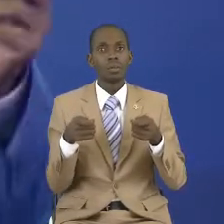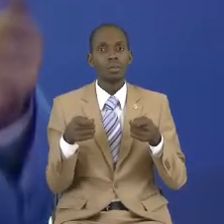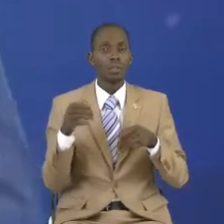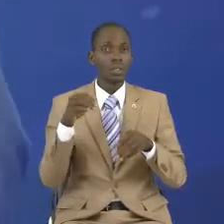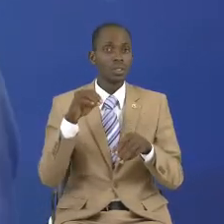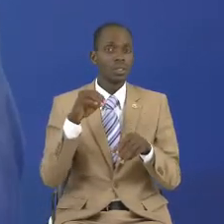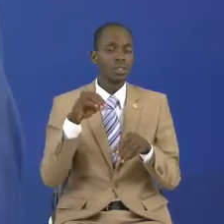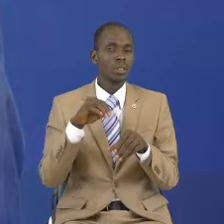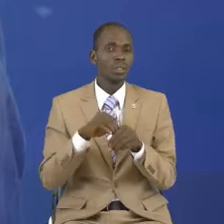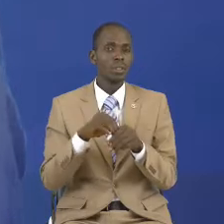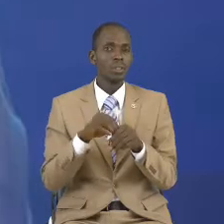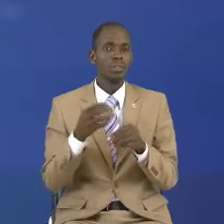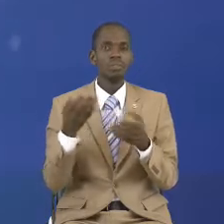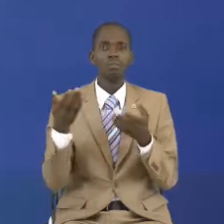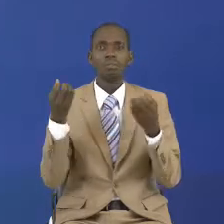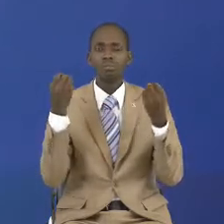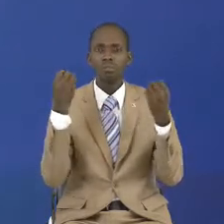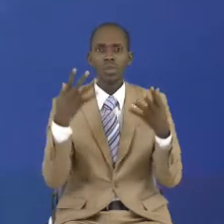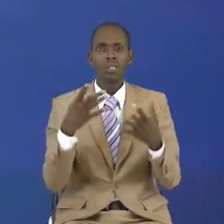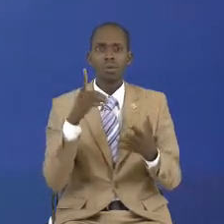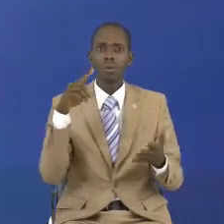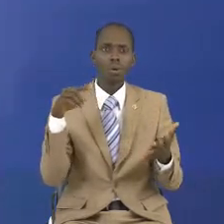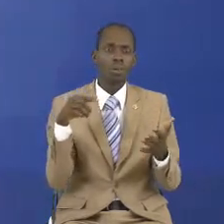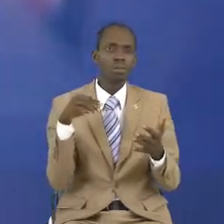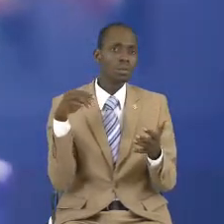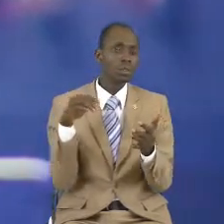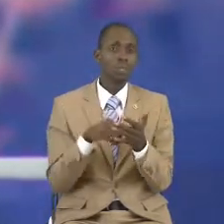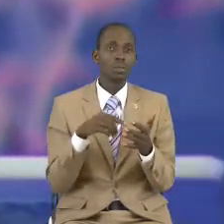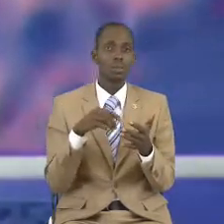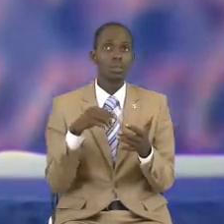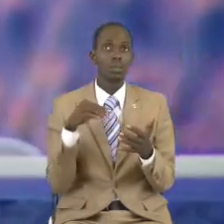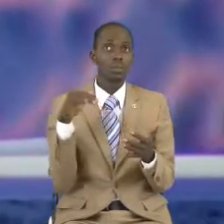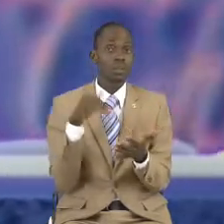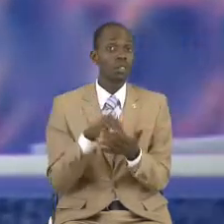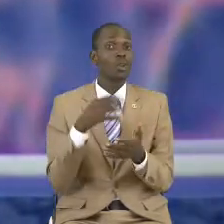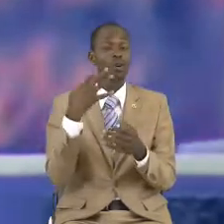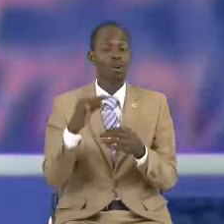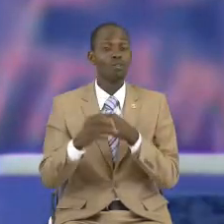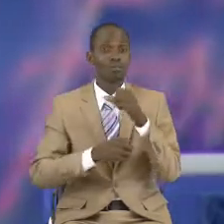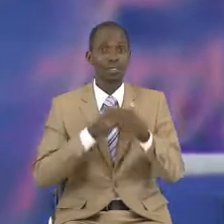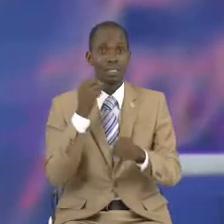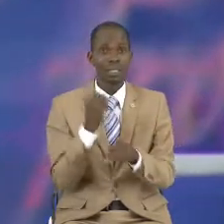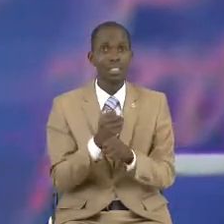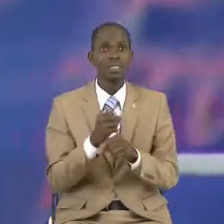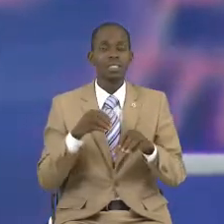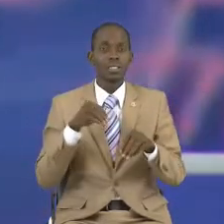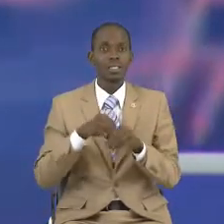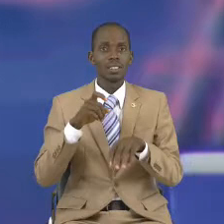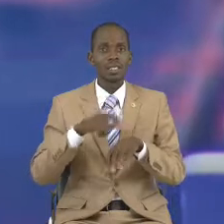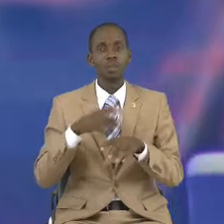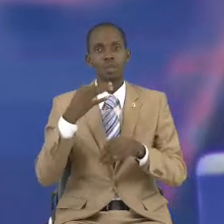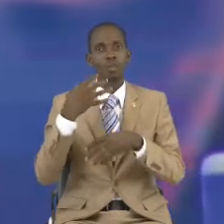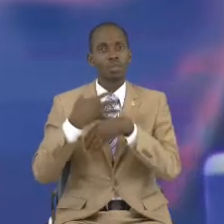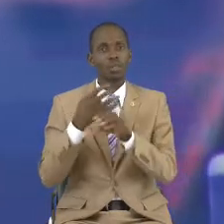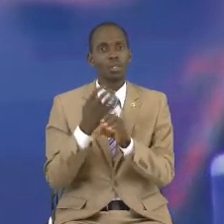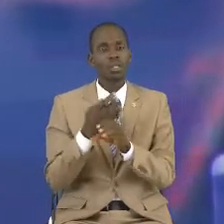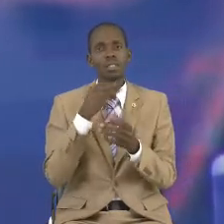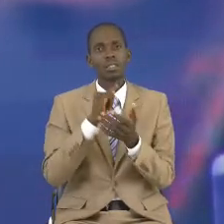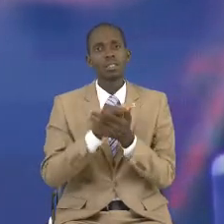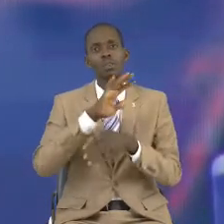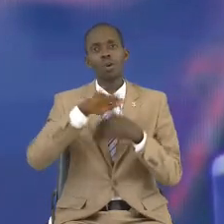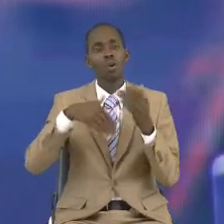years after creation look back into history and he said the almighty god